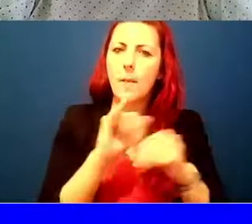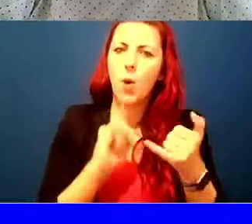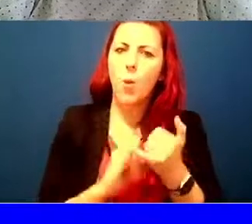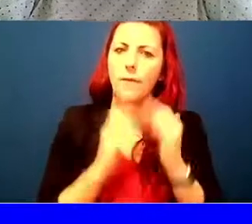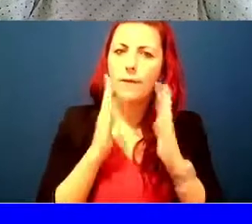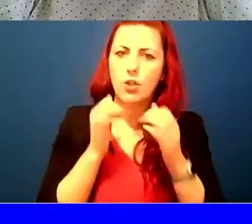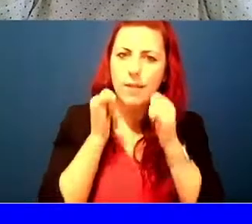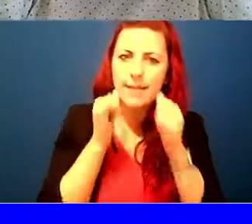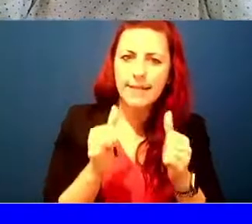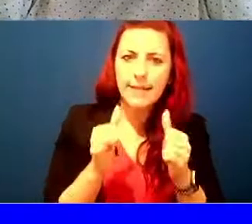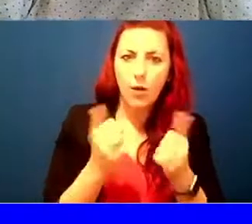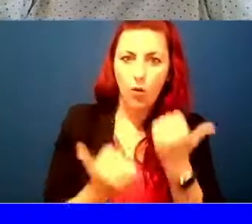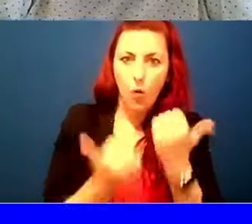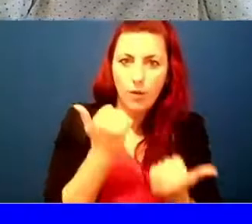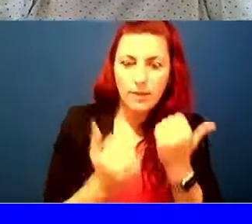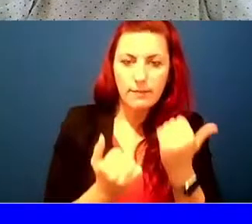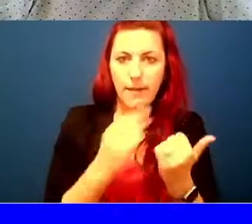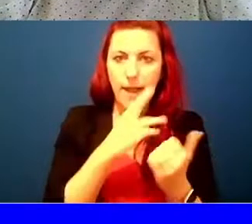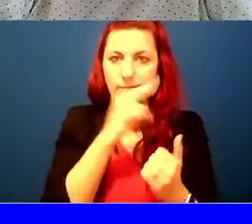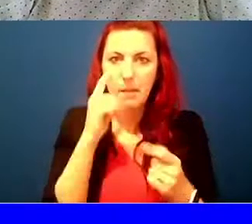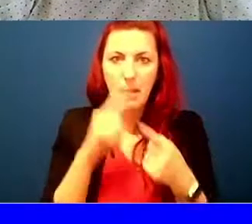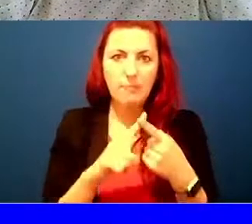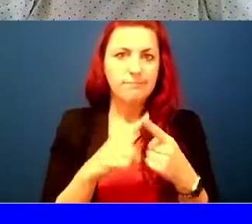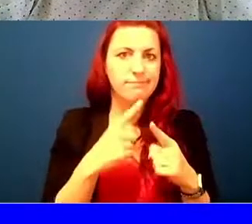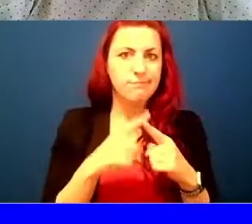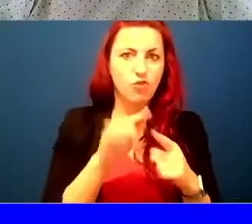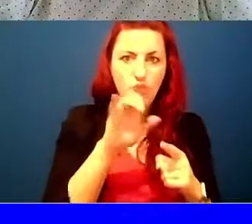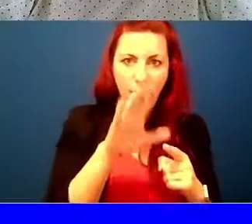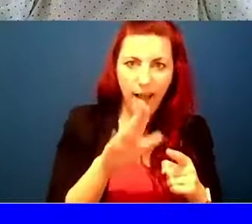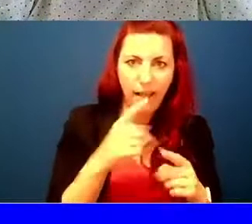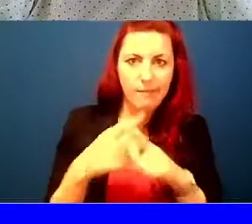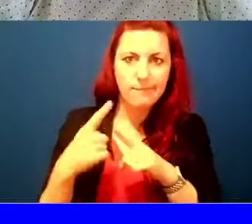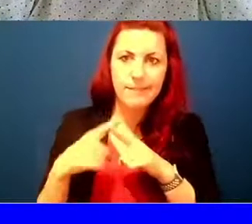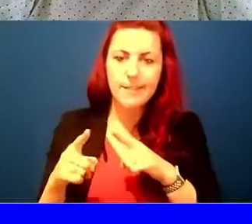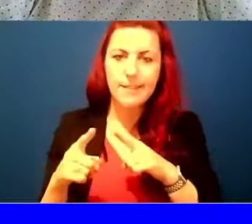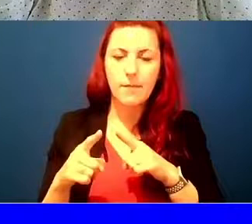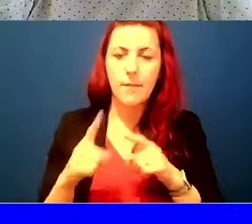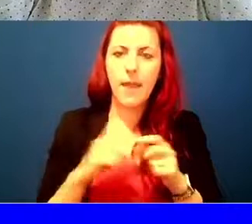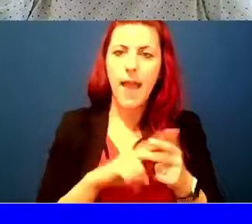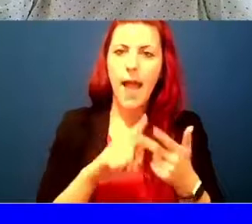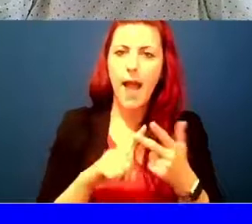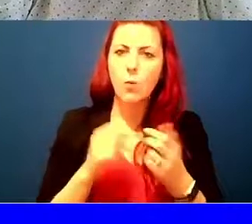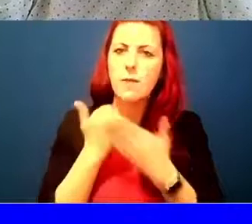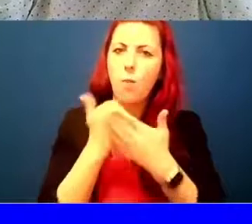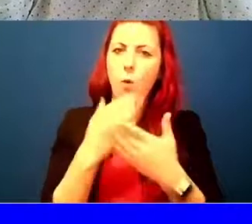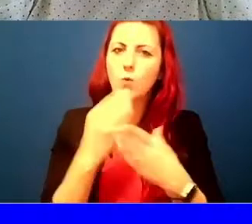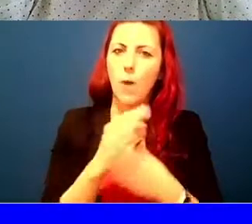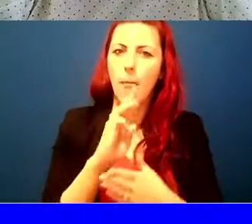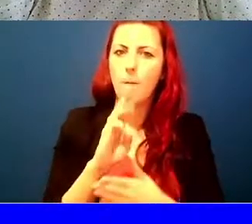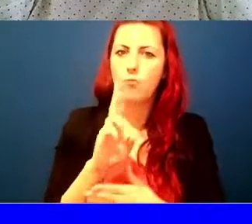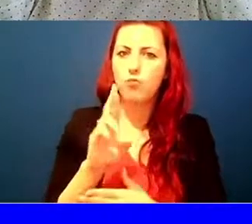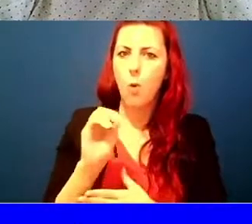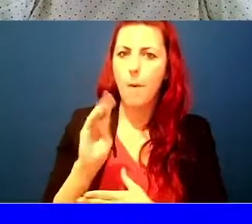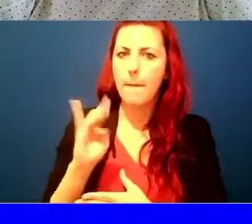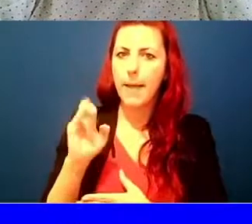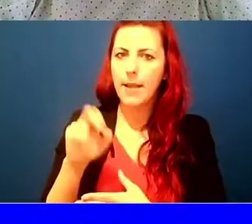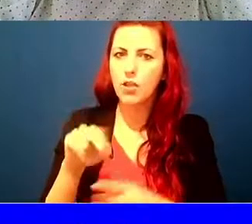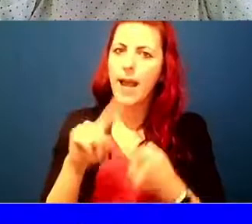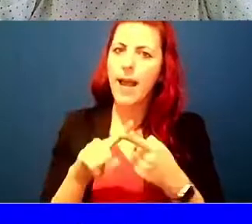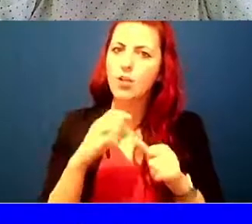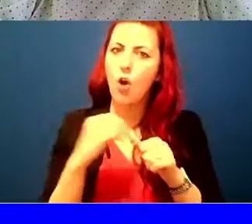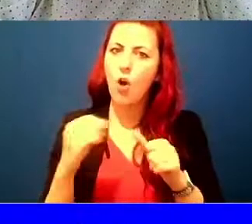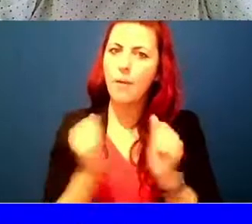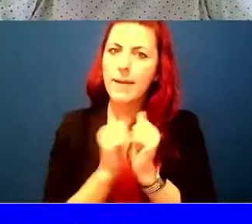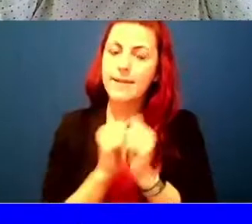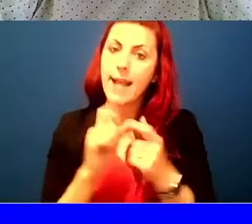and trials. Additionally, also support with probation and other meetings, and also to apply for